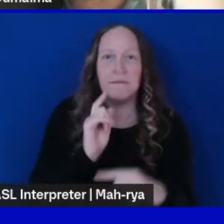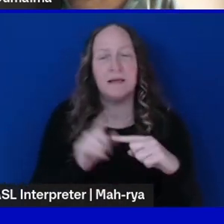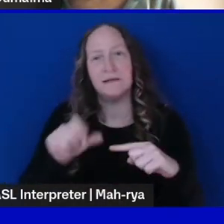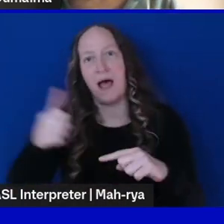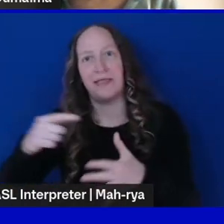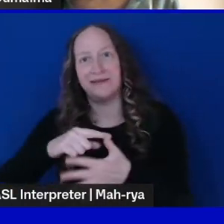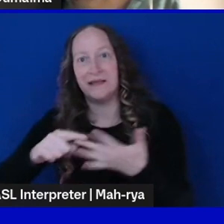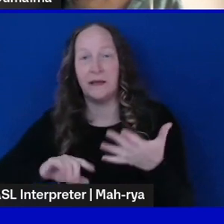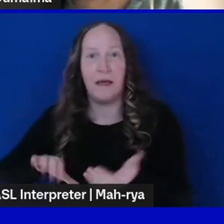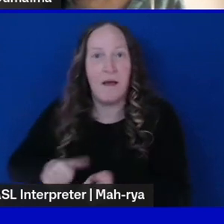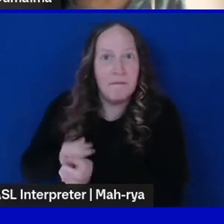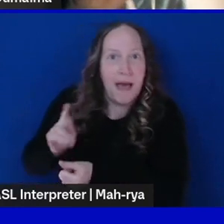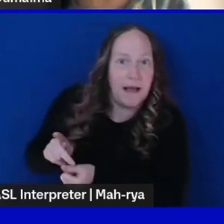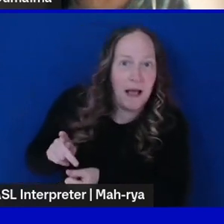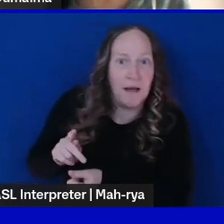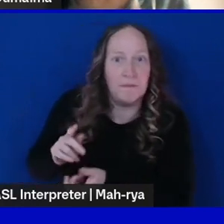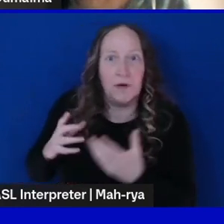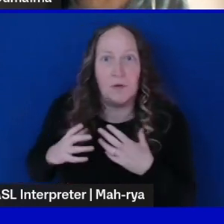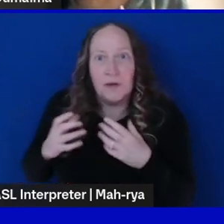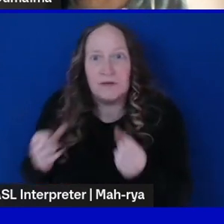Backups, restores, migrations,